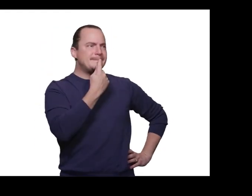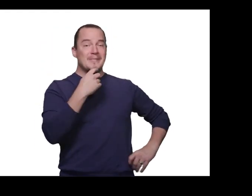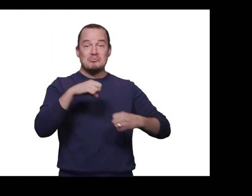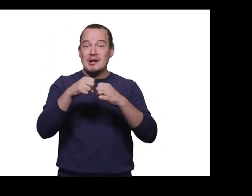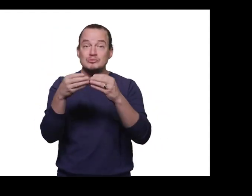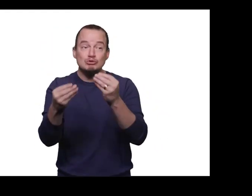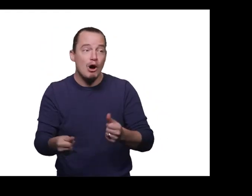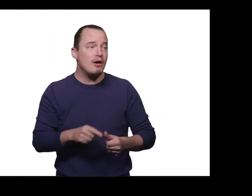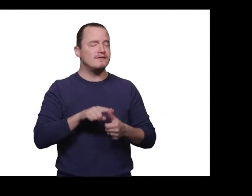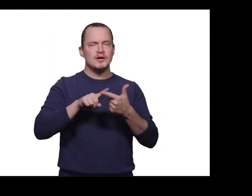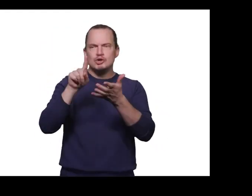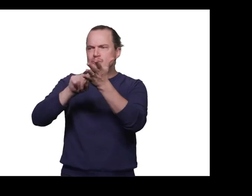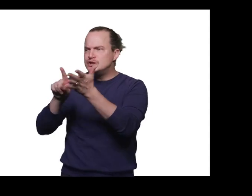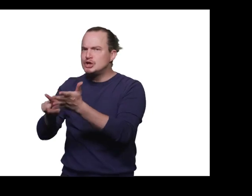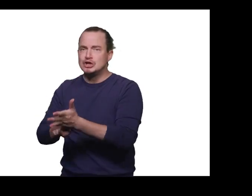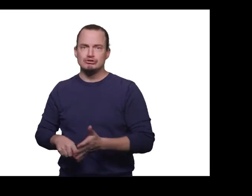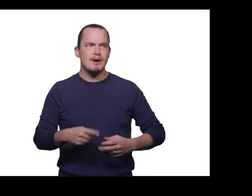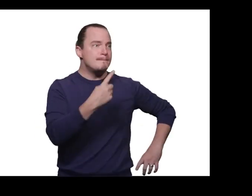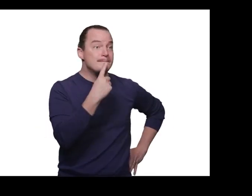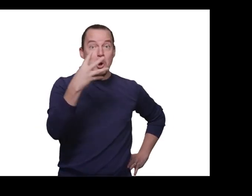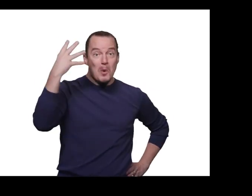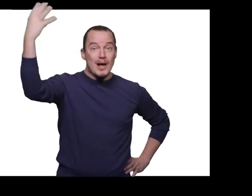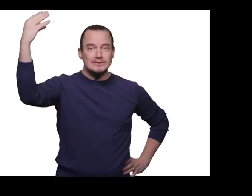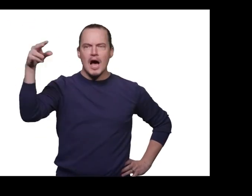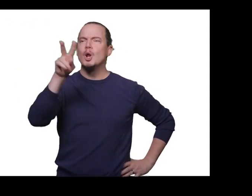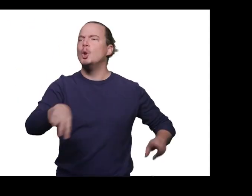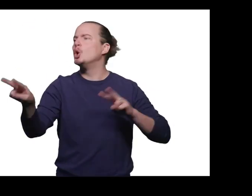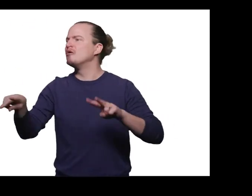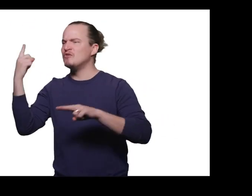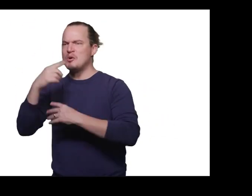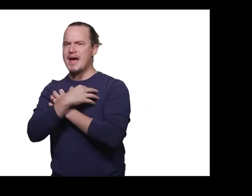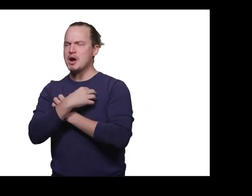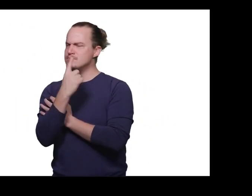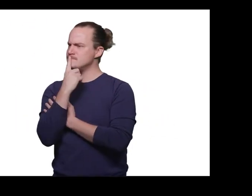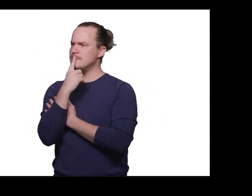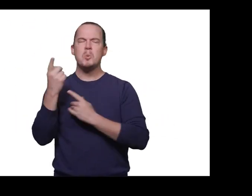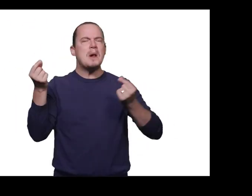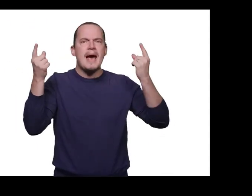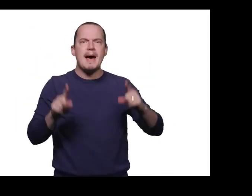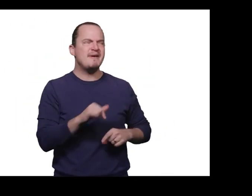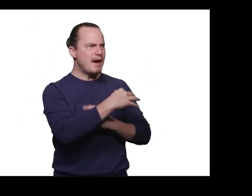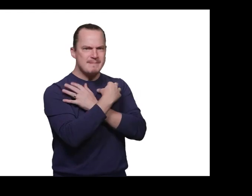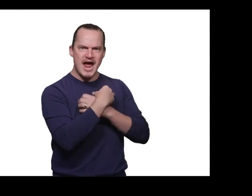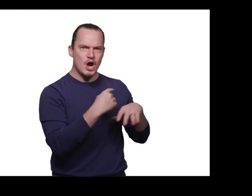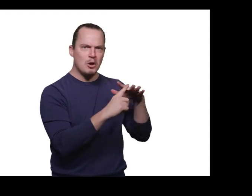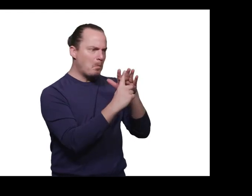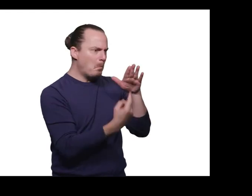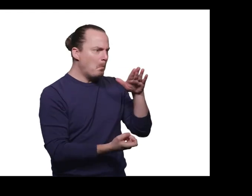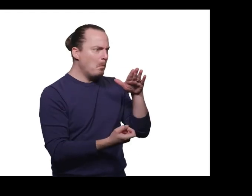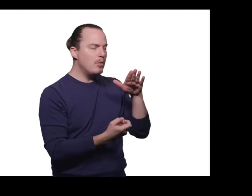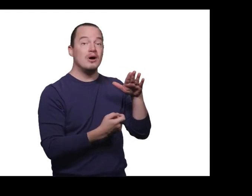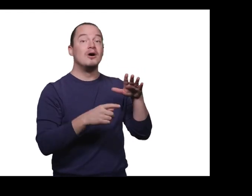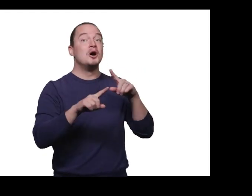We can do some research. We can go on a bear hunt and find out what has happened to Bernie the bear. Once we